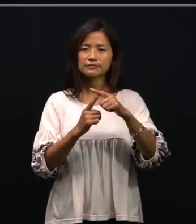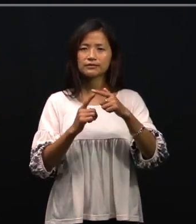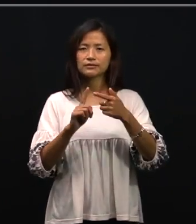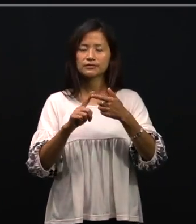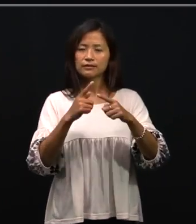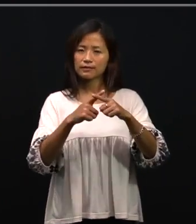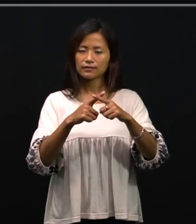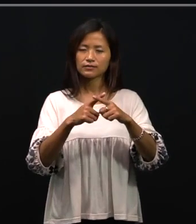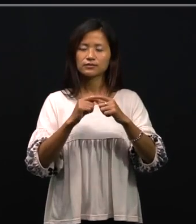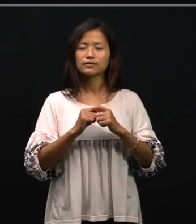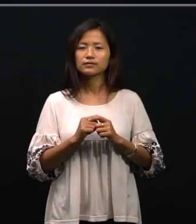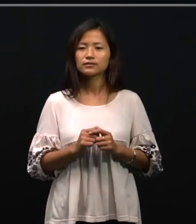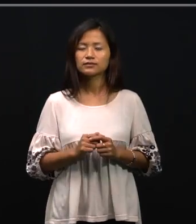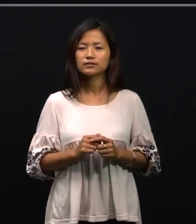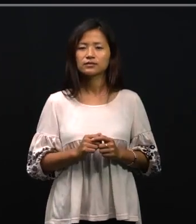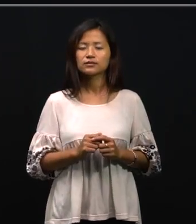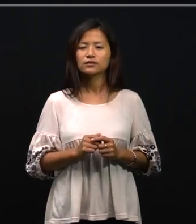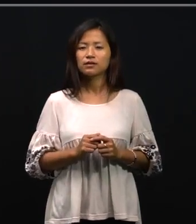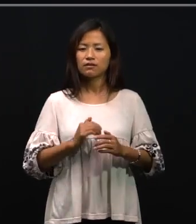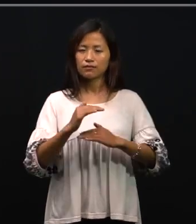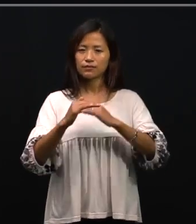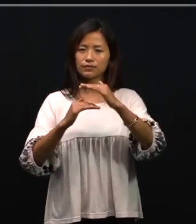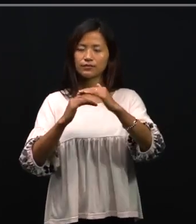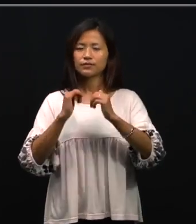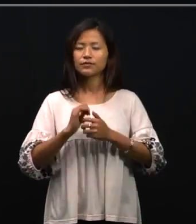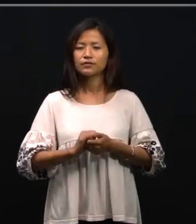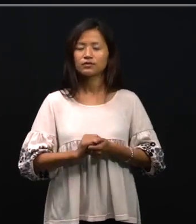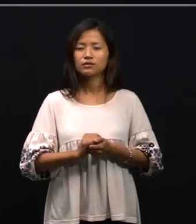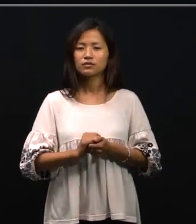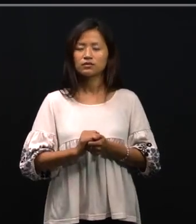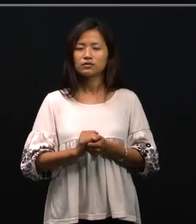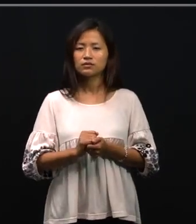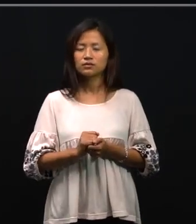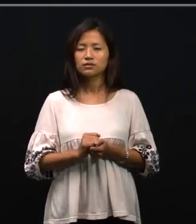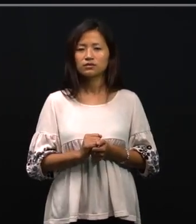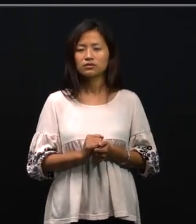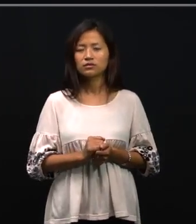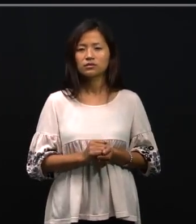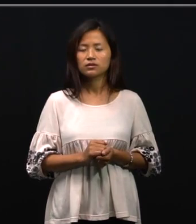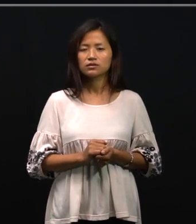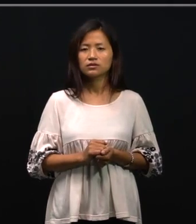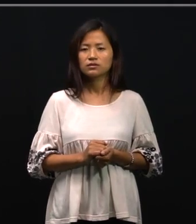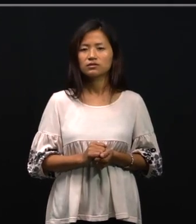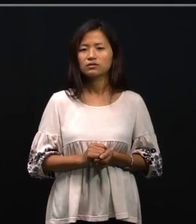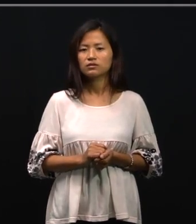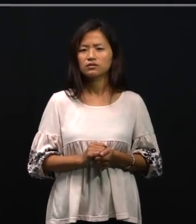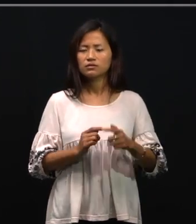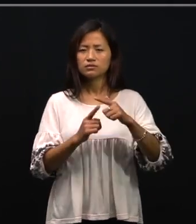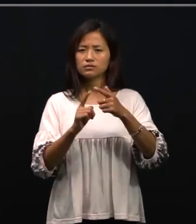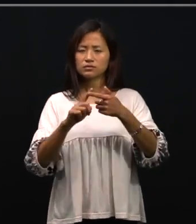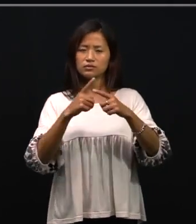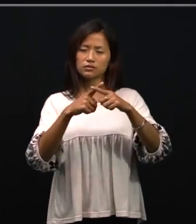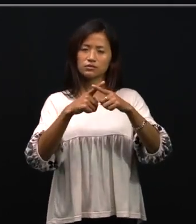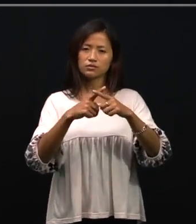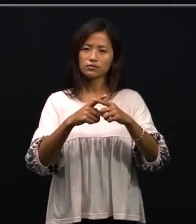means classifying, arranging, and nomos means a course of study. So this taxonomy, which deals